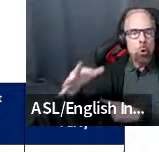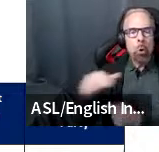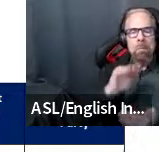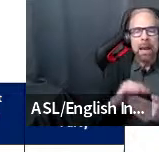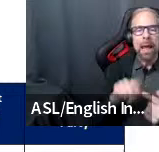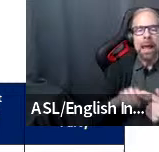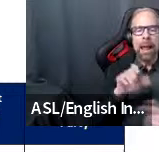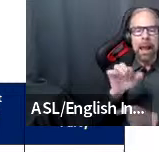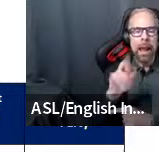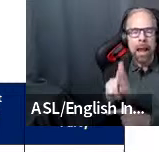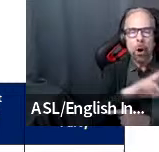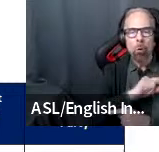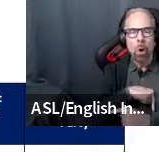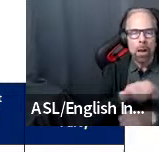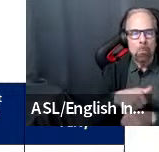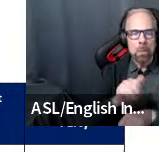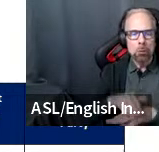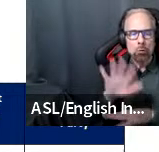quality based on your feedback.